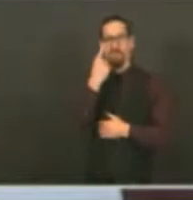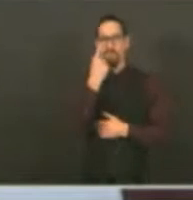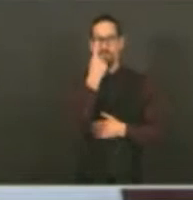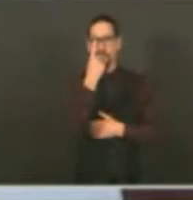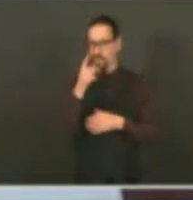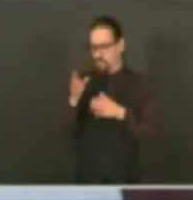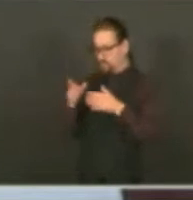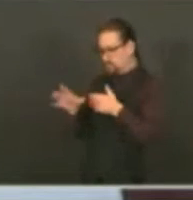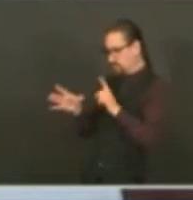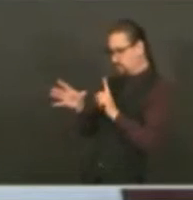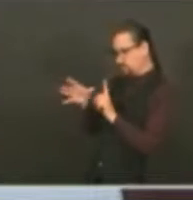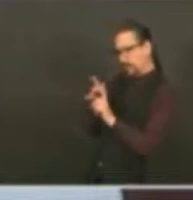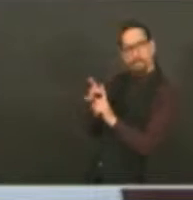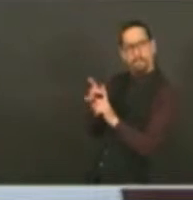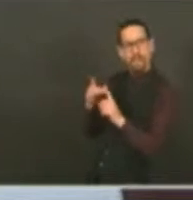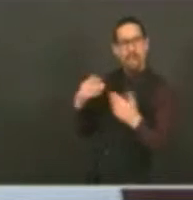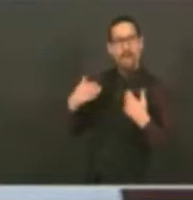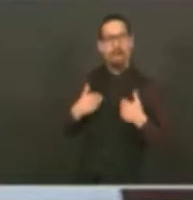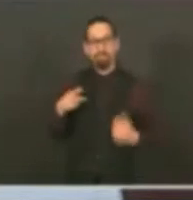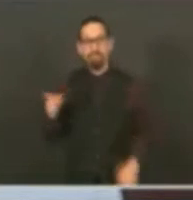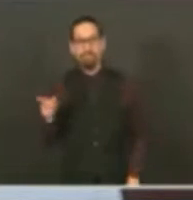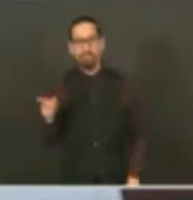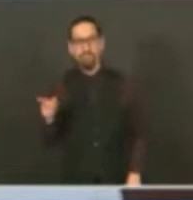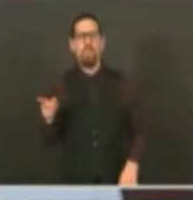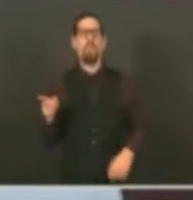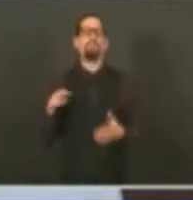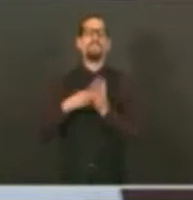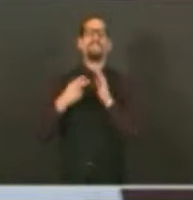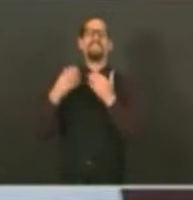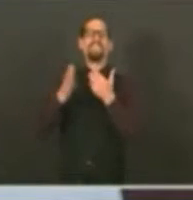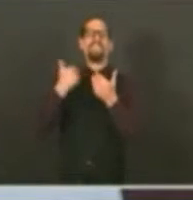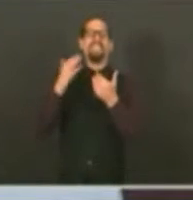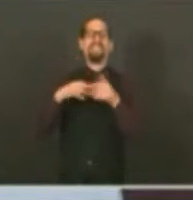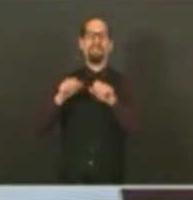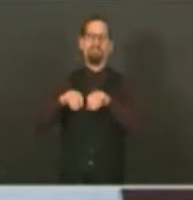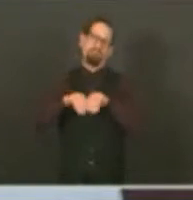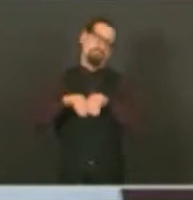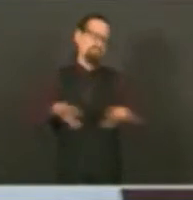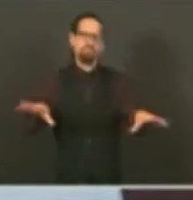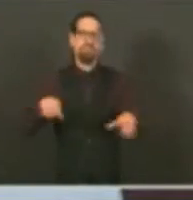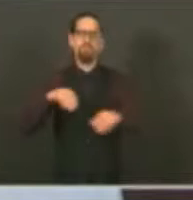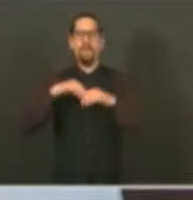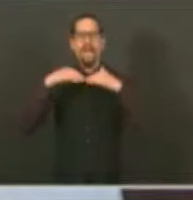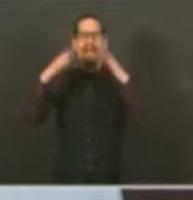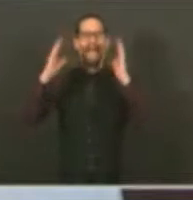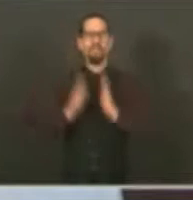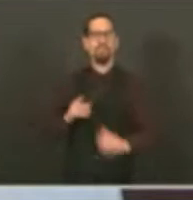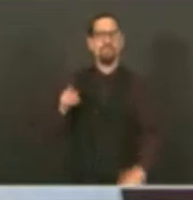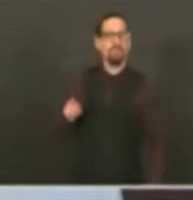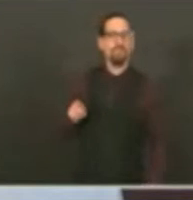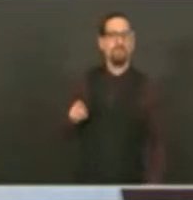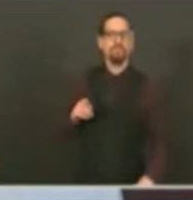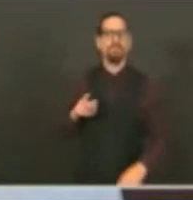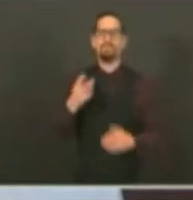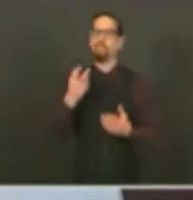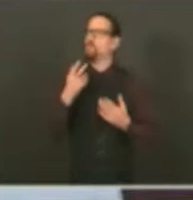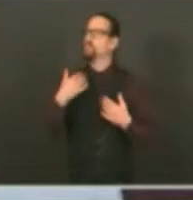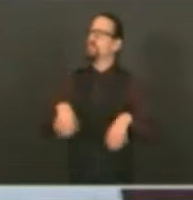incredibly difficult, if not virtually impossible, to prevent spread throughout the household. But what you can